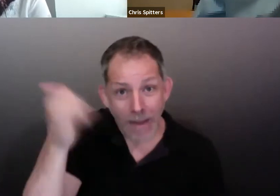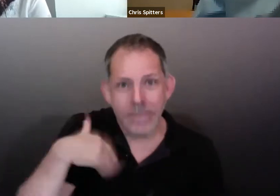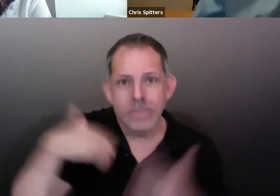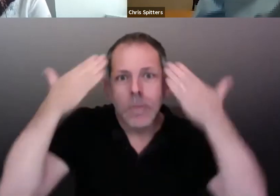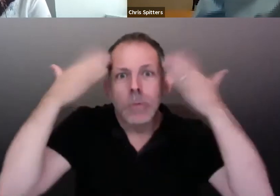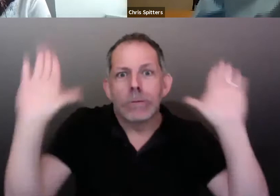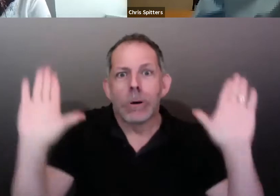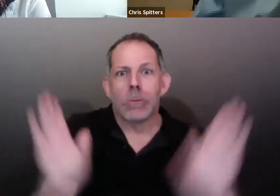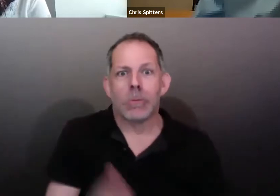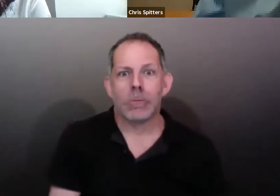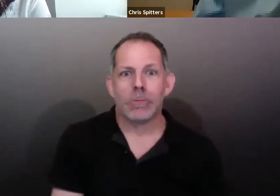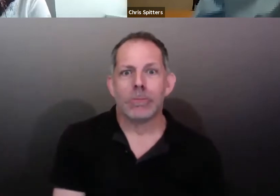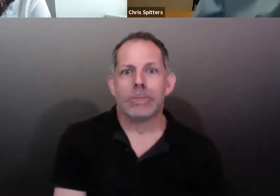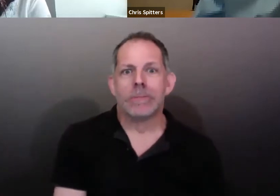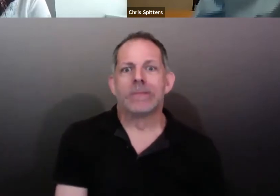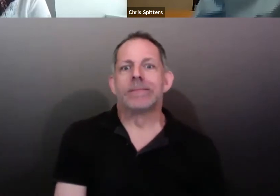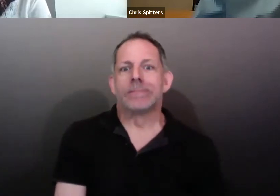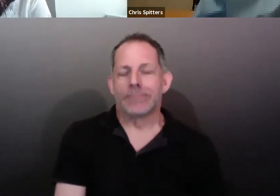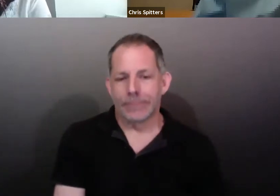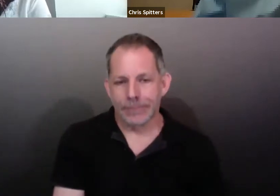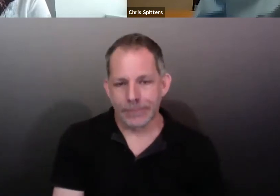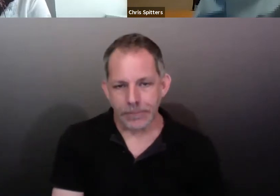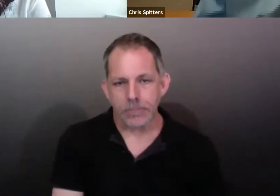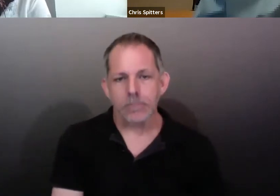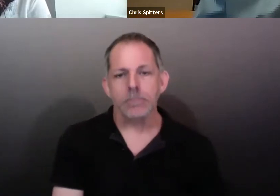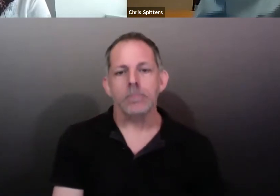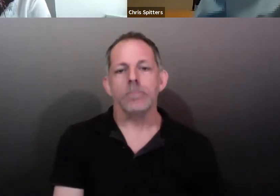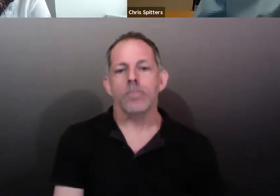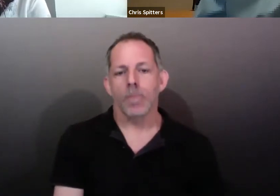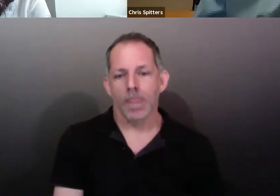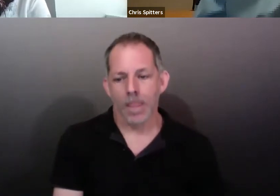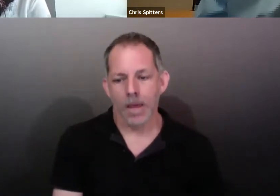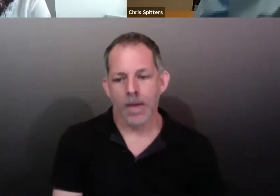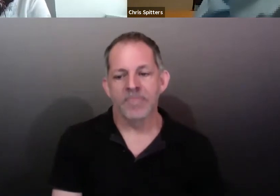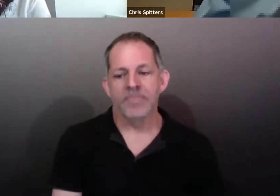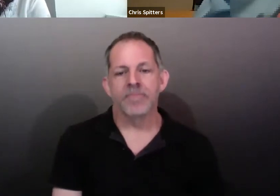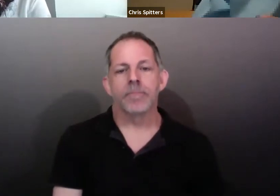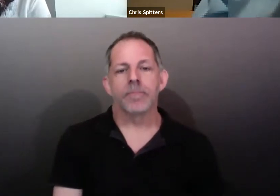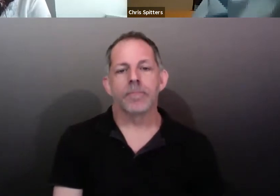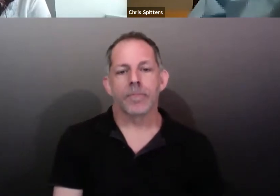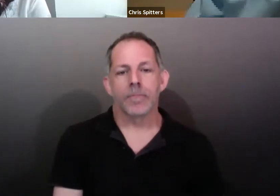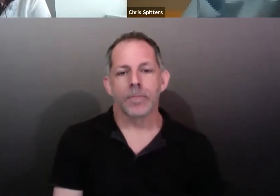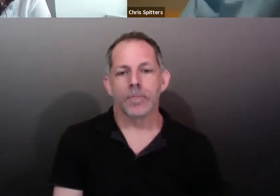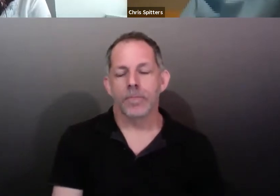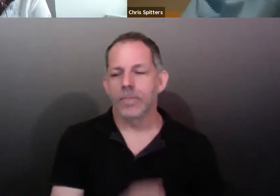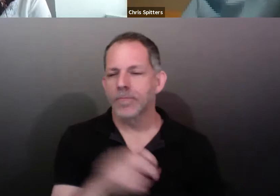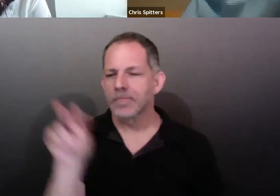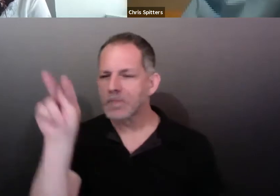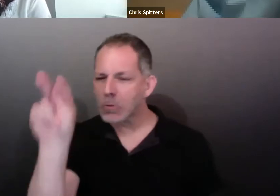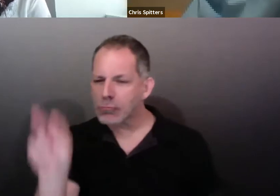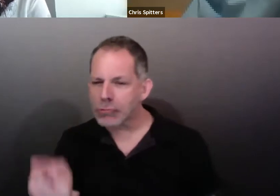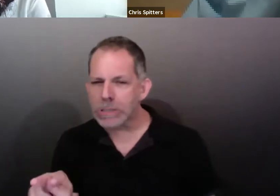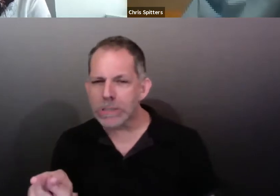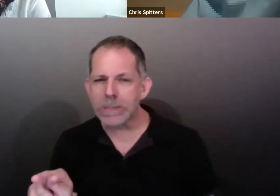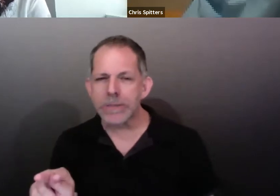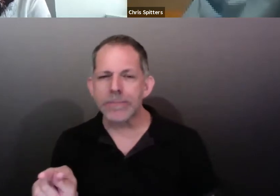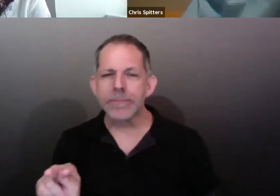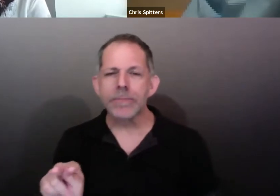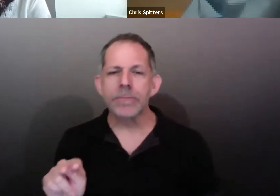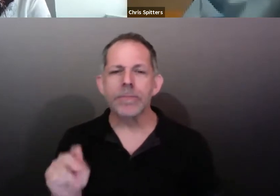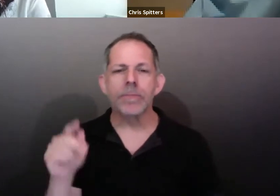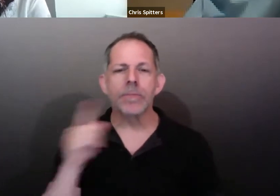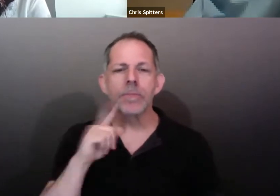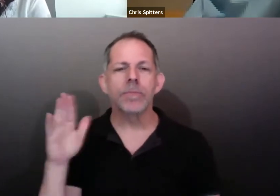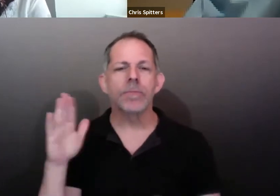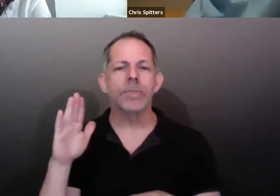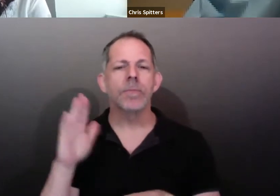that. And I think with that, I'm seeing Carrie say we're at the end of our time